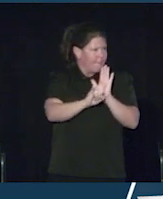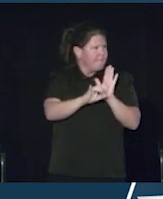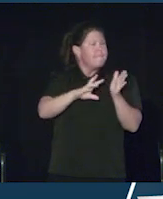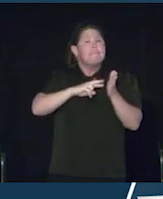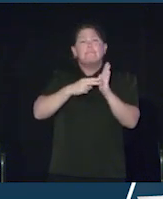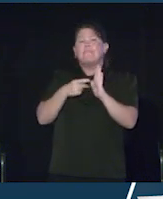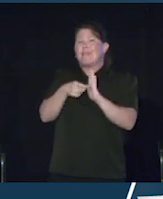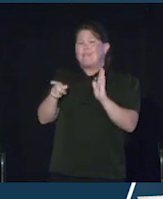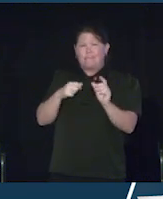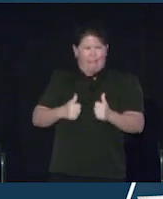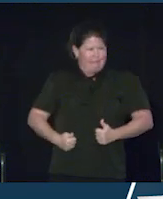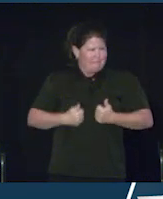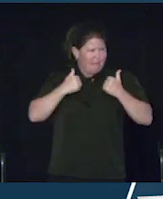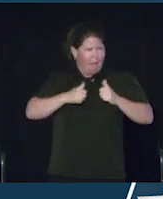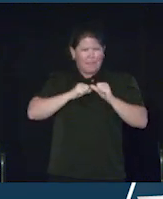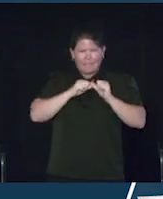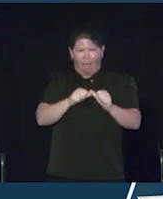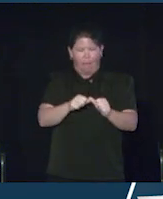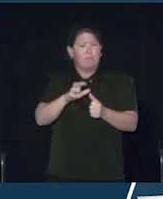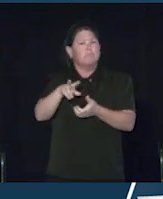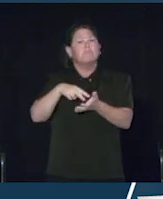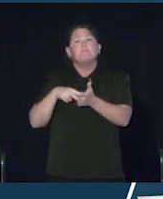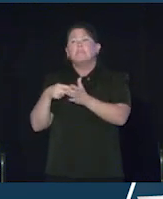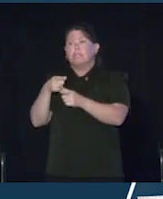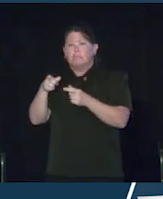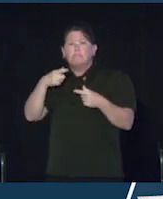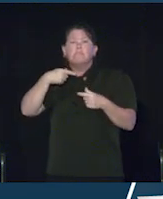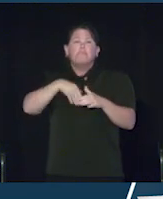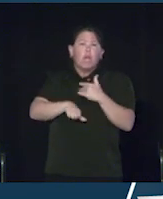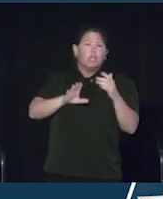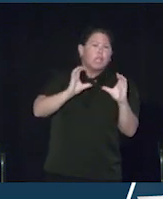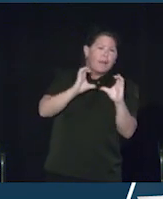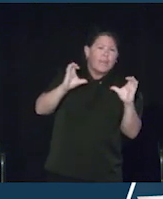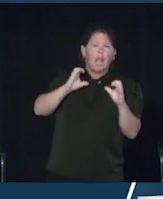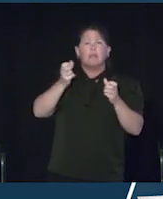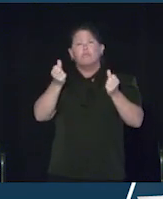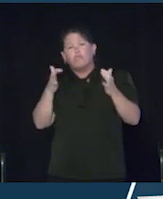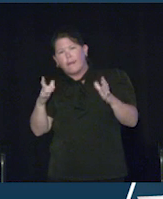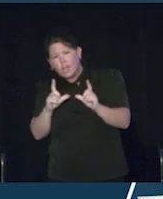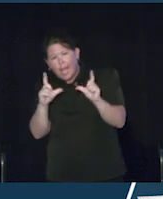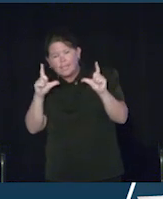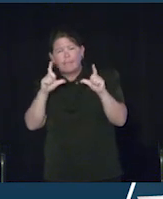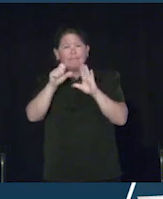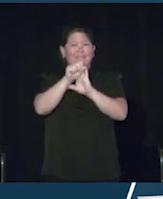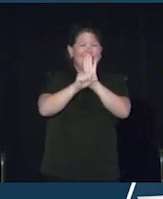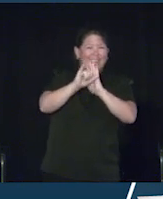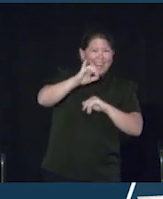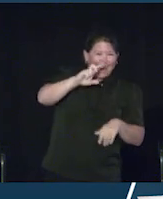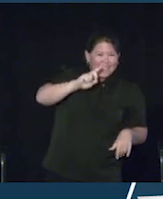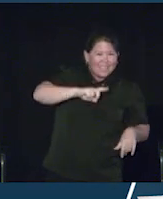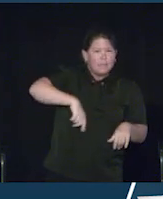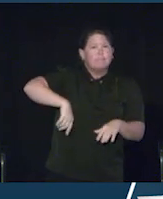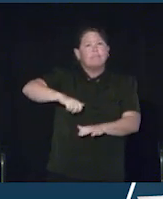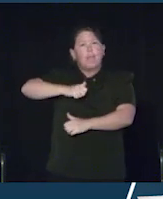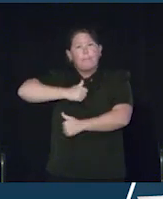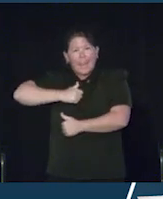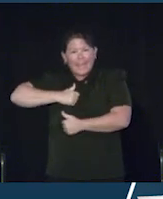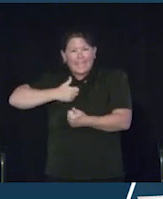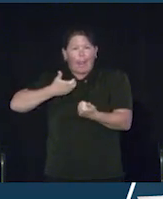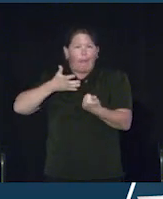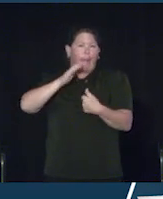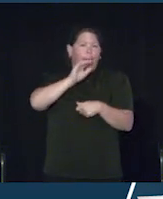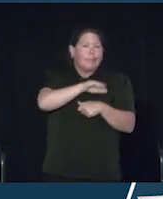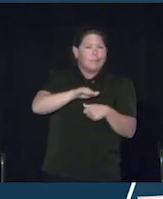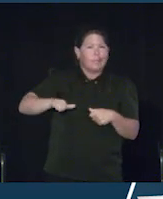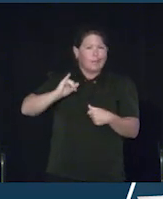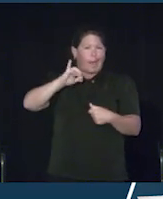that we're looking for, like a birth certificate, driver's license, or state-issued ID, a military dependent's ID card,